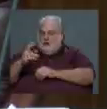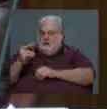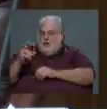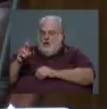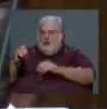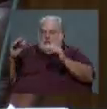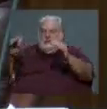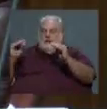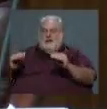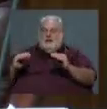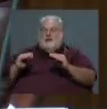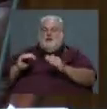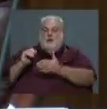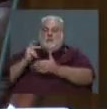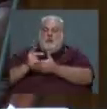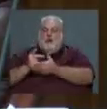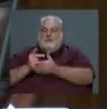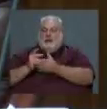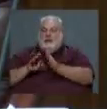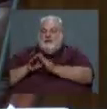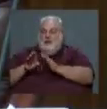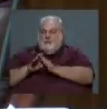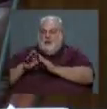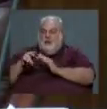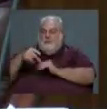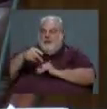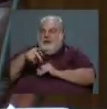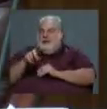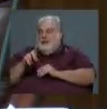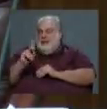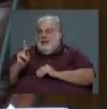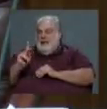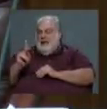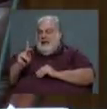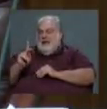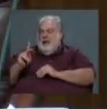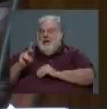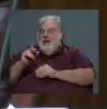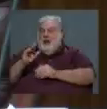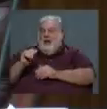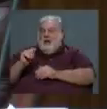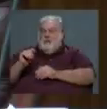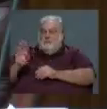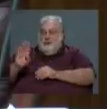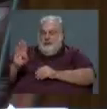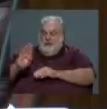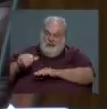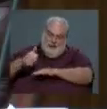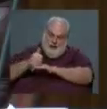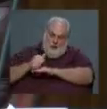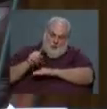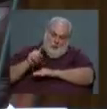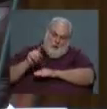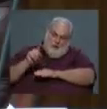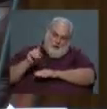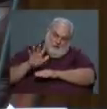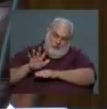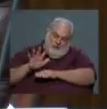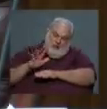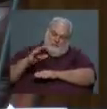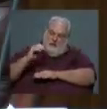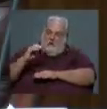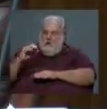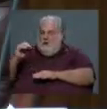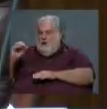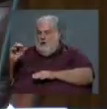zoning development establishing plan office district titled PVK Development Lot B, short form POD, located in the 15,000 block of Canis